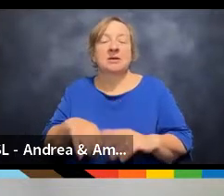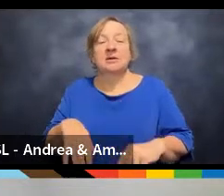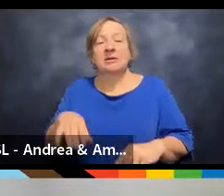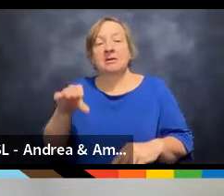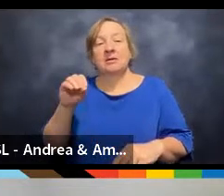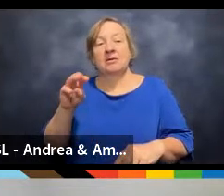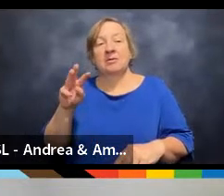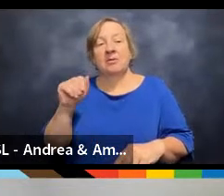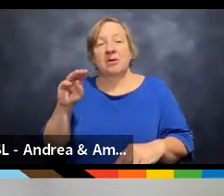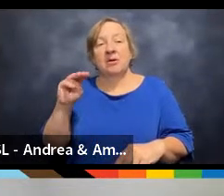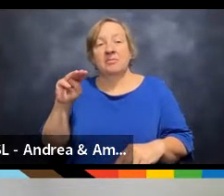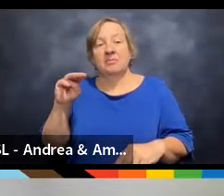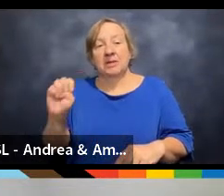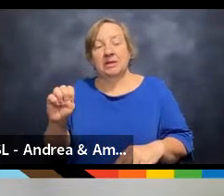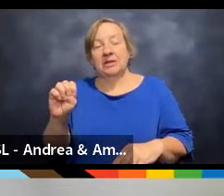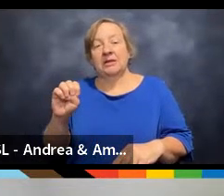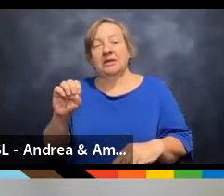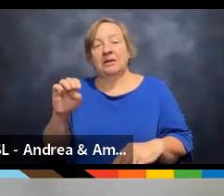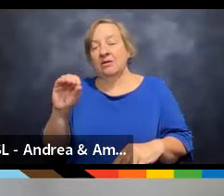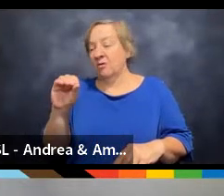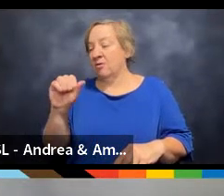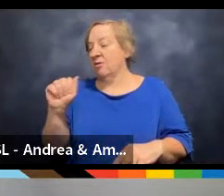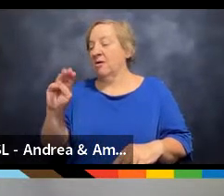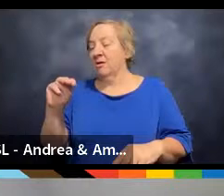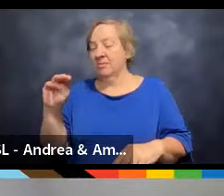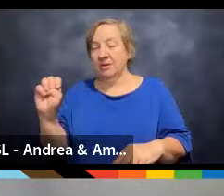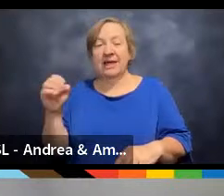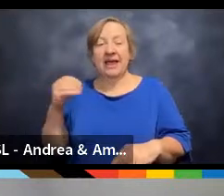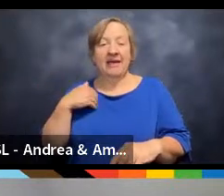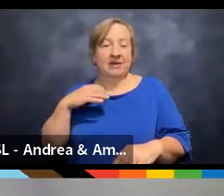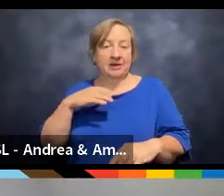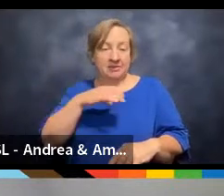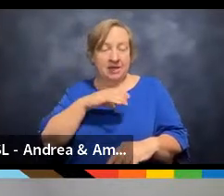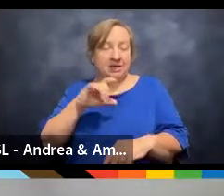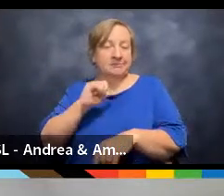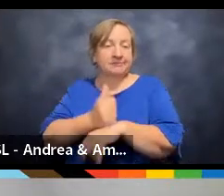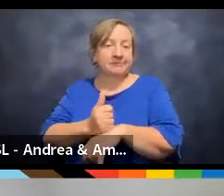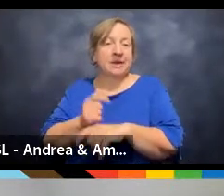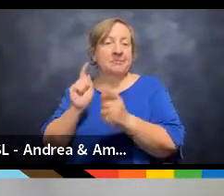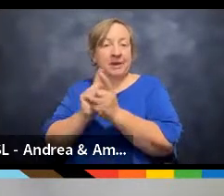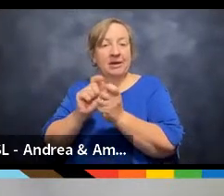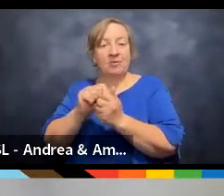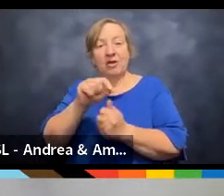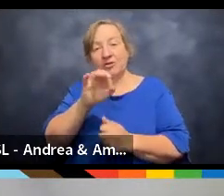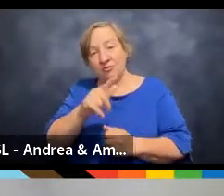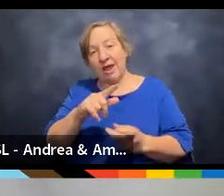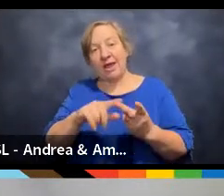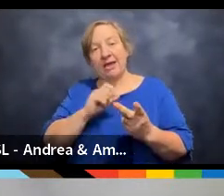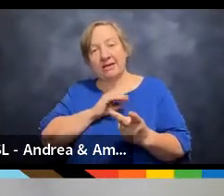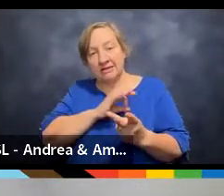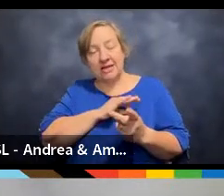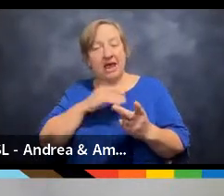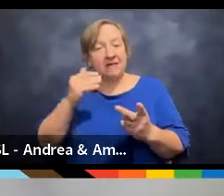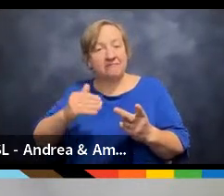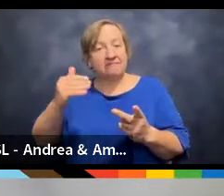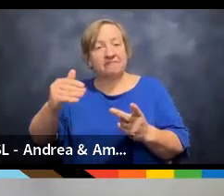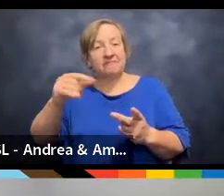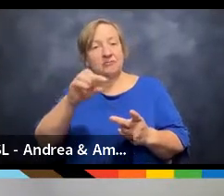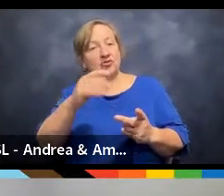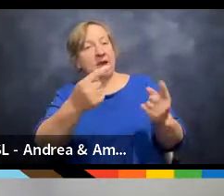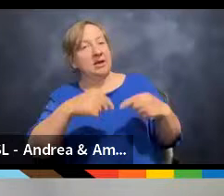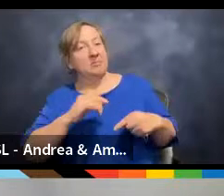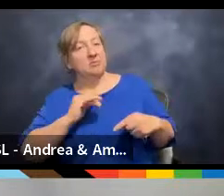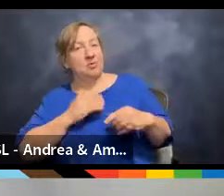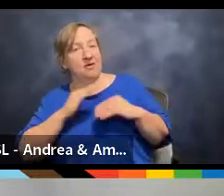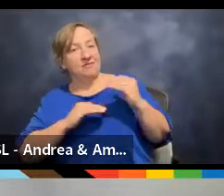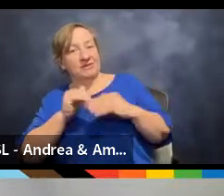that they put together and meet with Greg and the staff periodically. And Greg's been to our facility